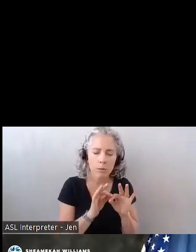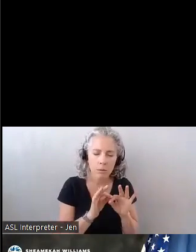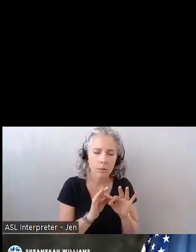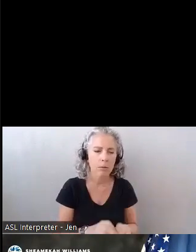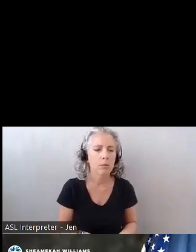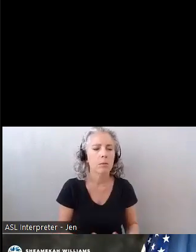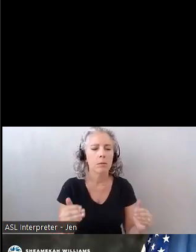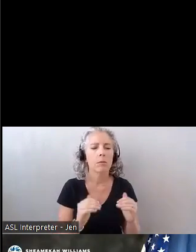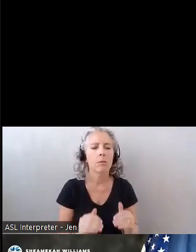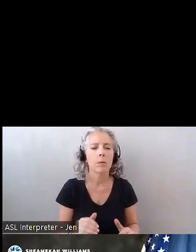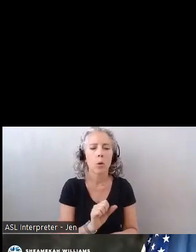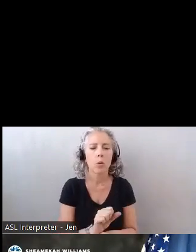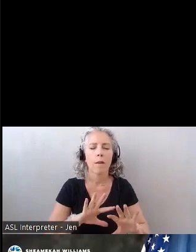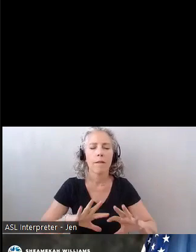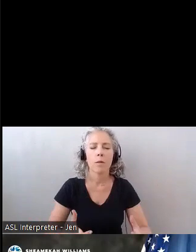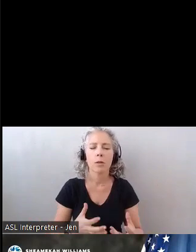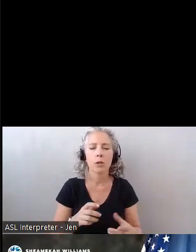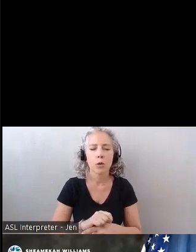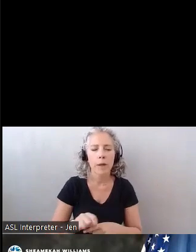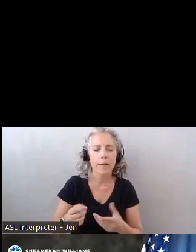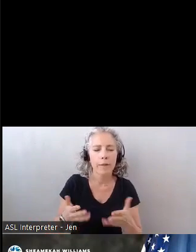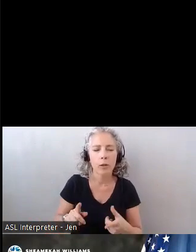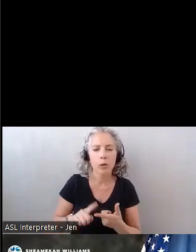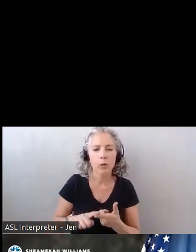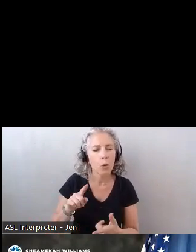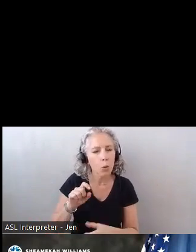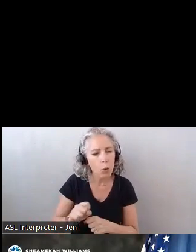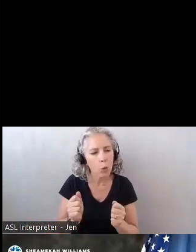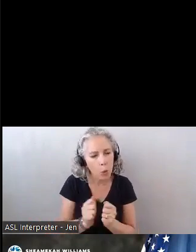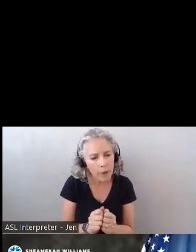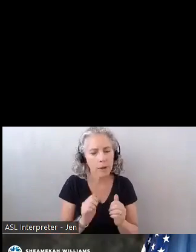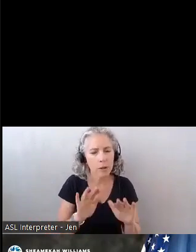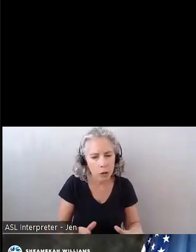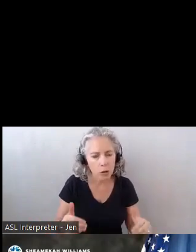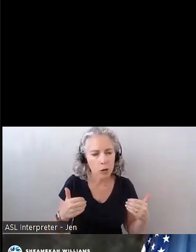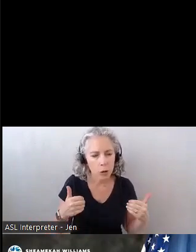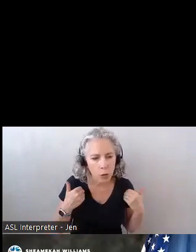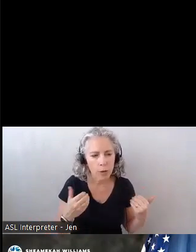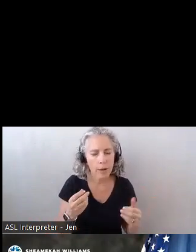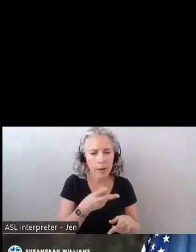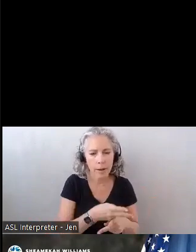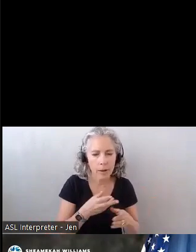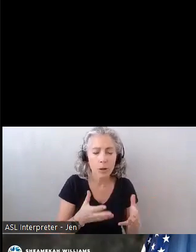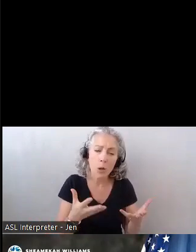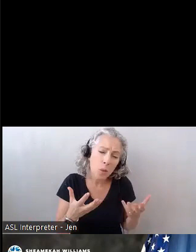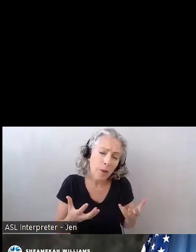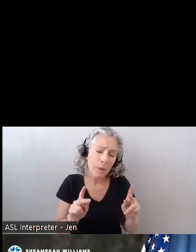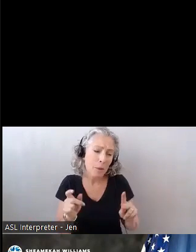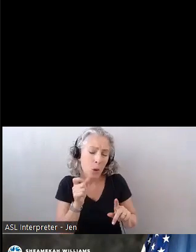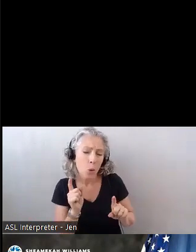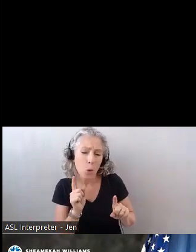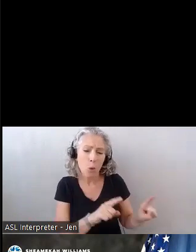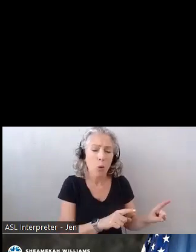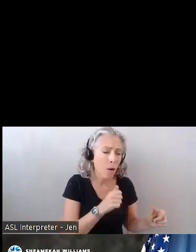trained specifically to respond to children, youth, and families. Again, this is really important. You want workforce to be able to address not